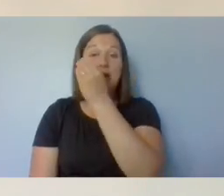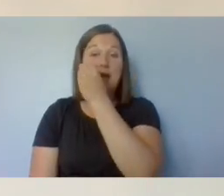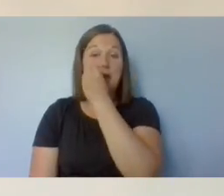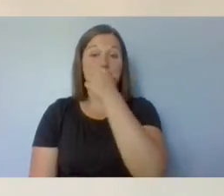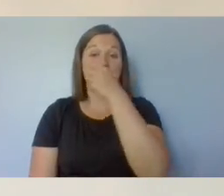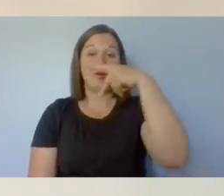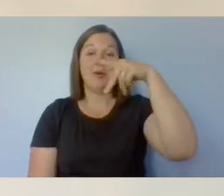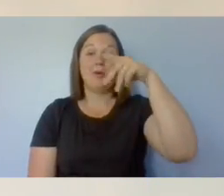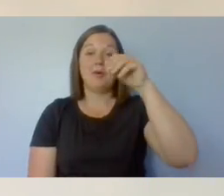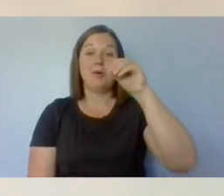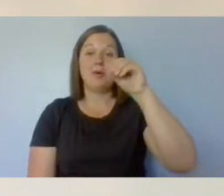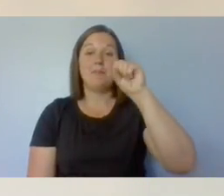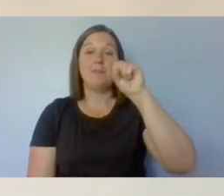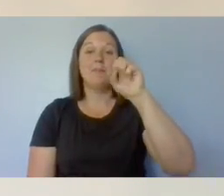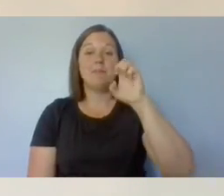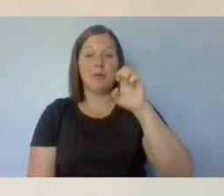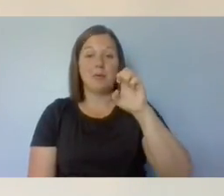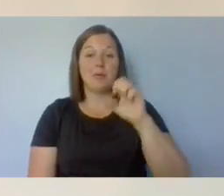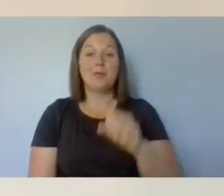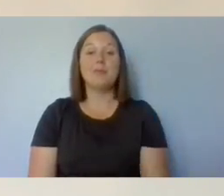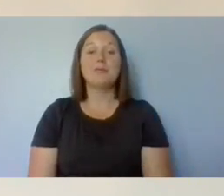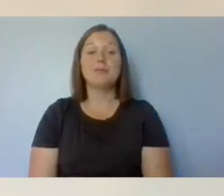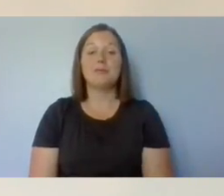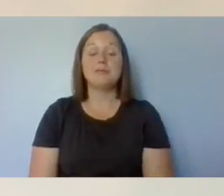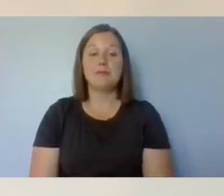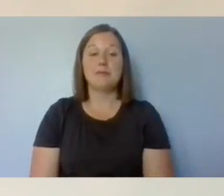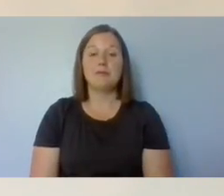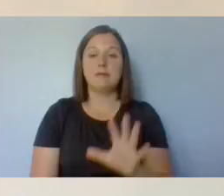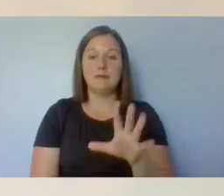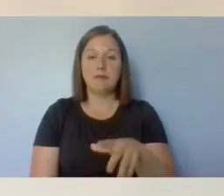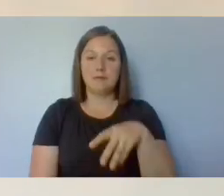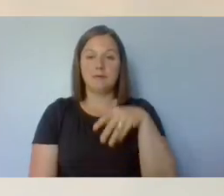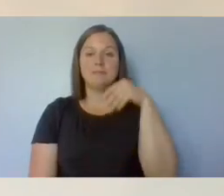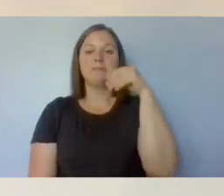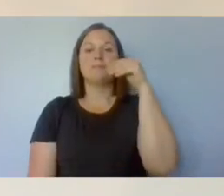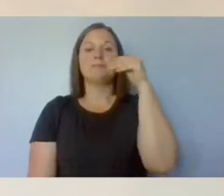your legs. Take a breath in,